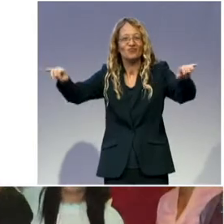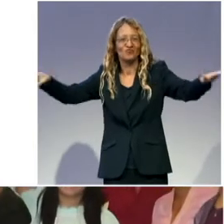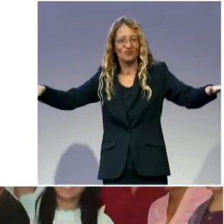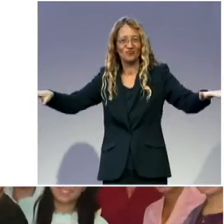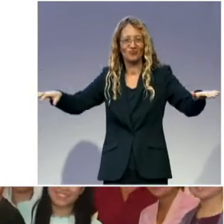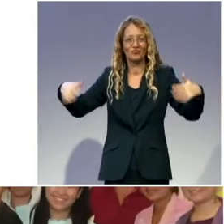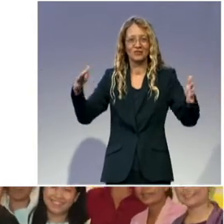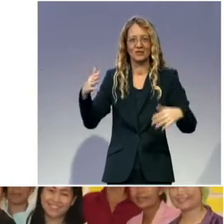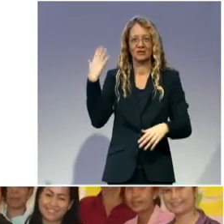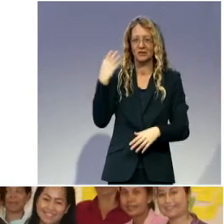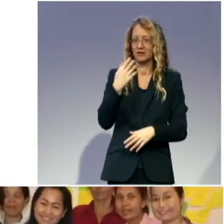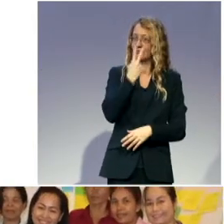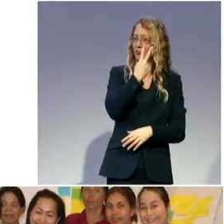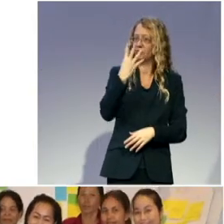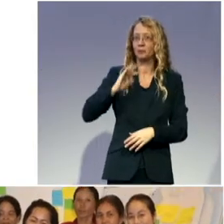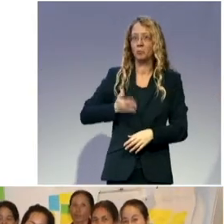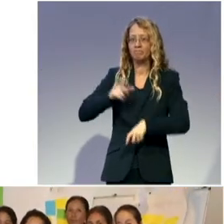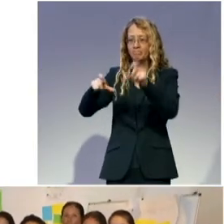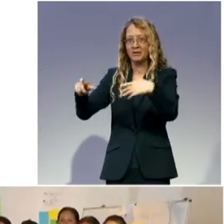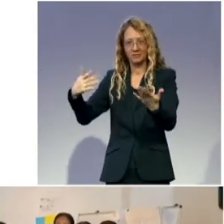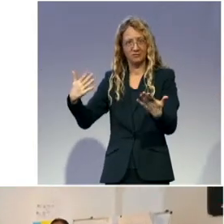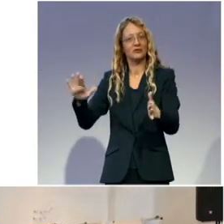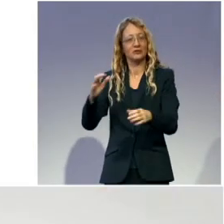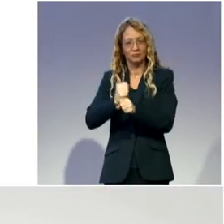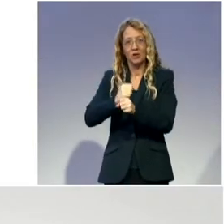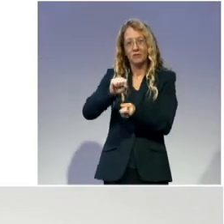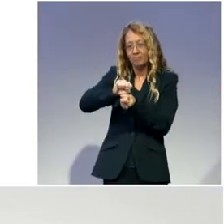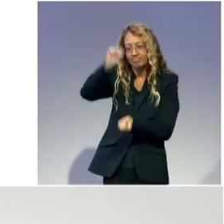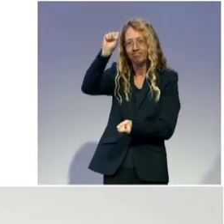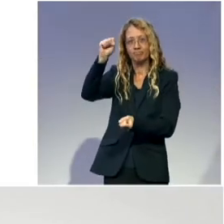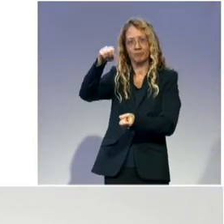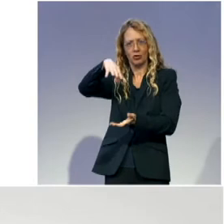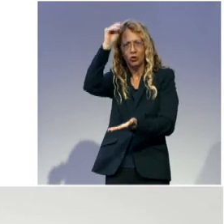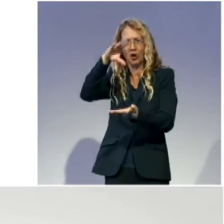12 having received formal leadership positions or promotions.